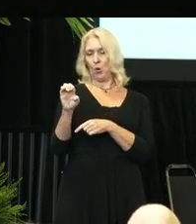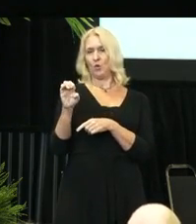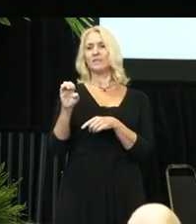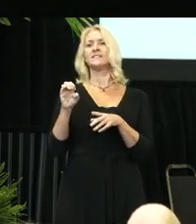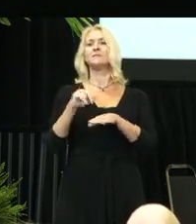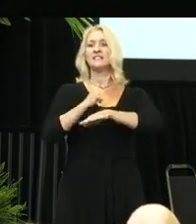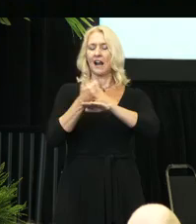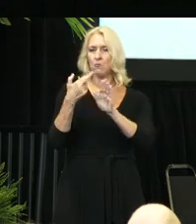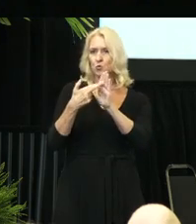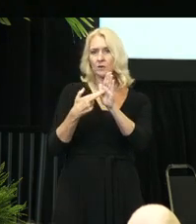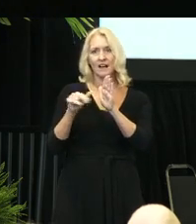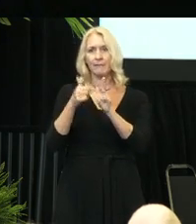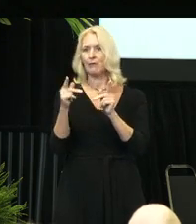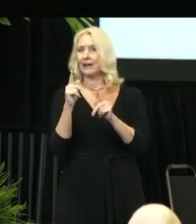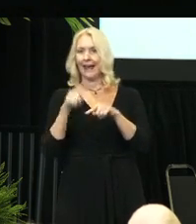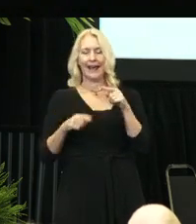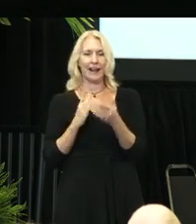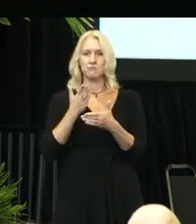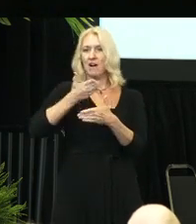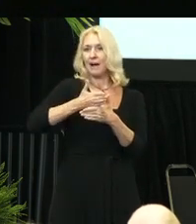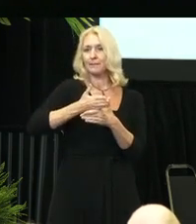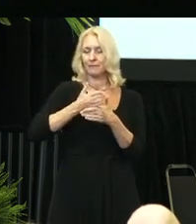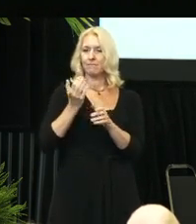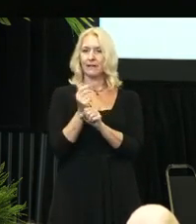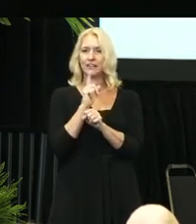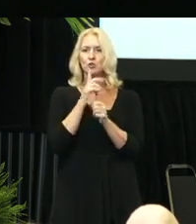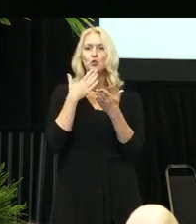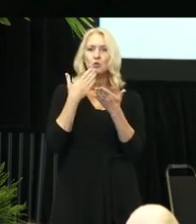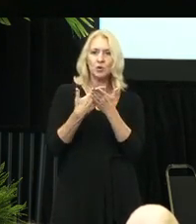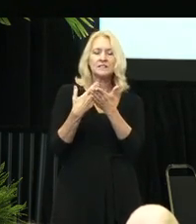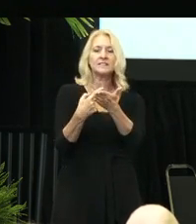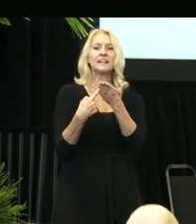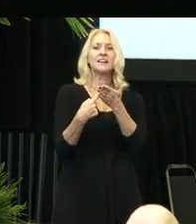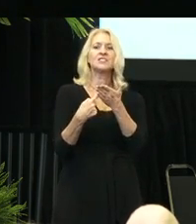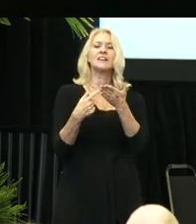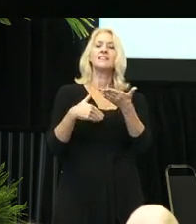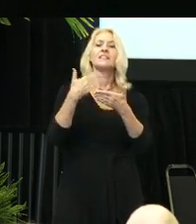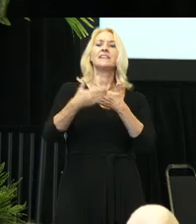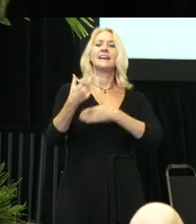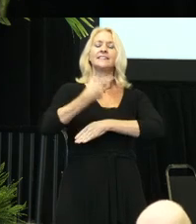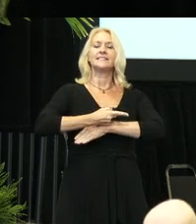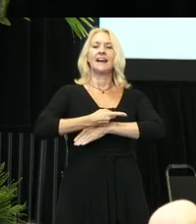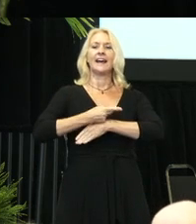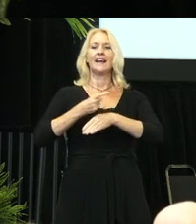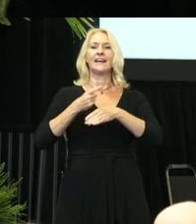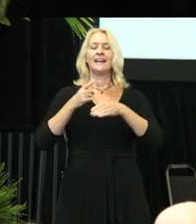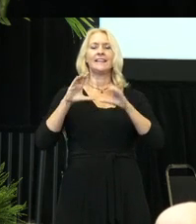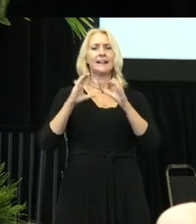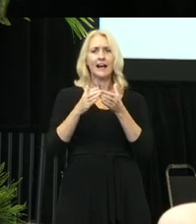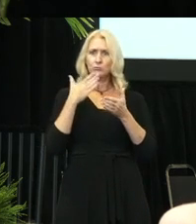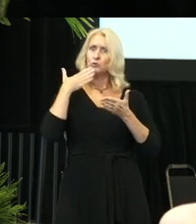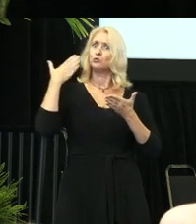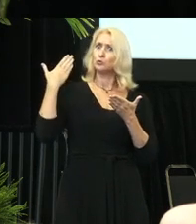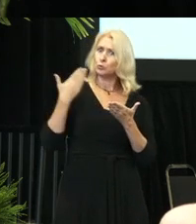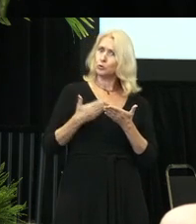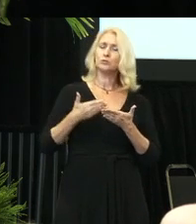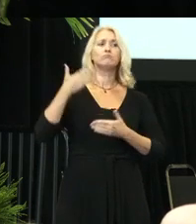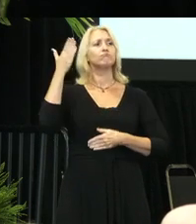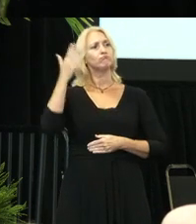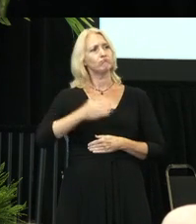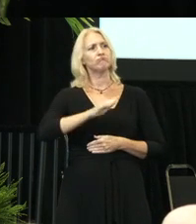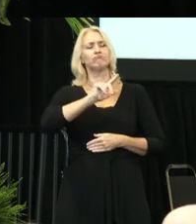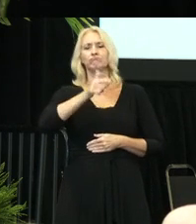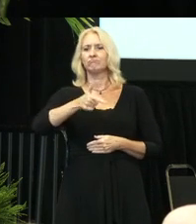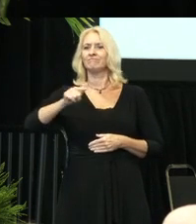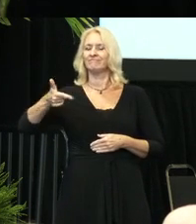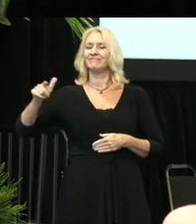to make sure that, you know, we have a fruitful, good discussion. And the next day, the class was killing it. It was just one of those days where they were just knocking